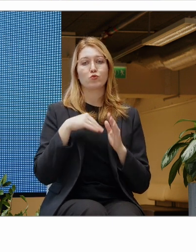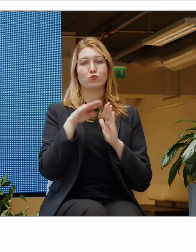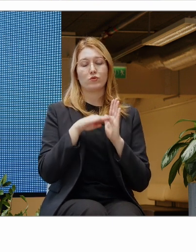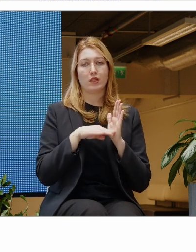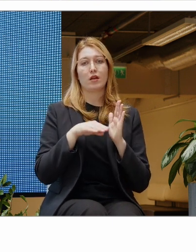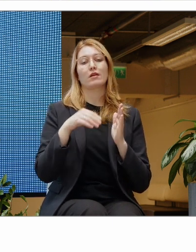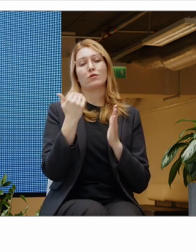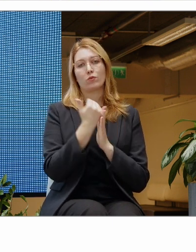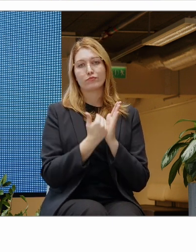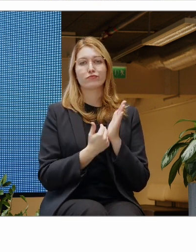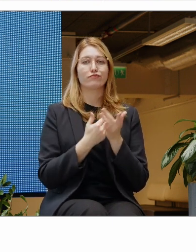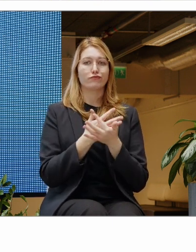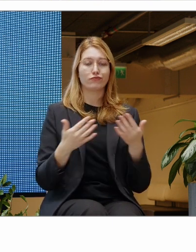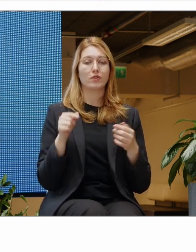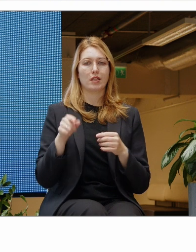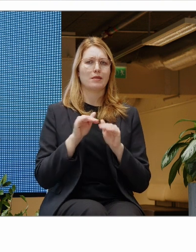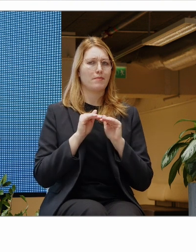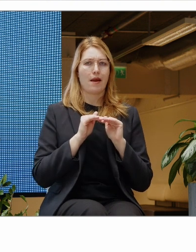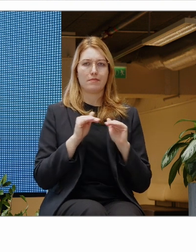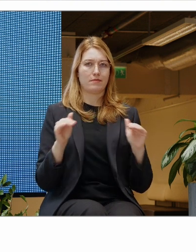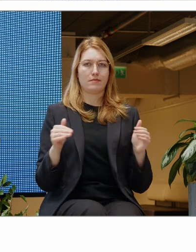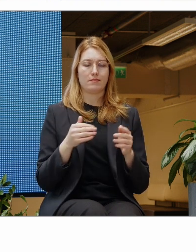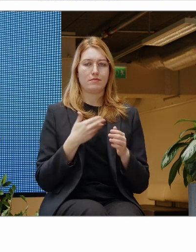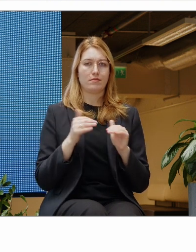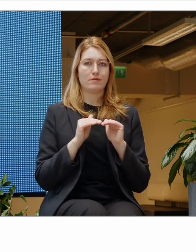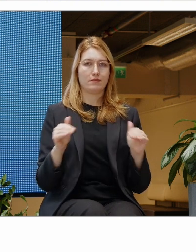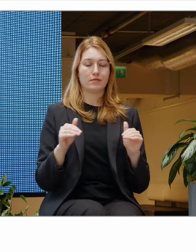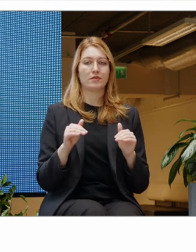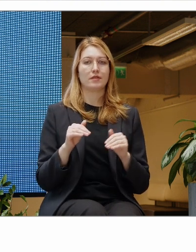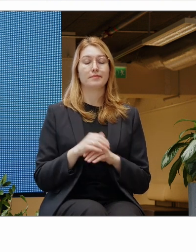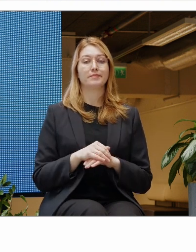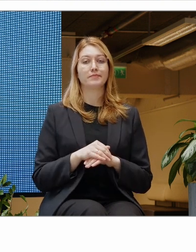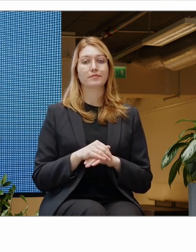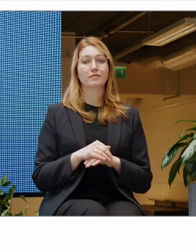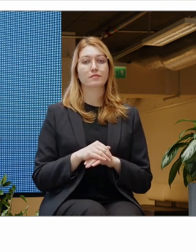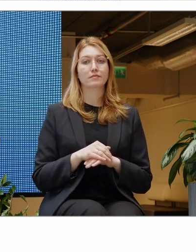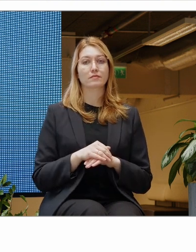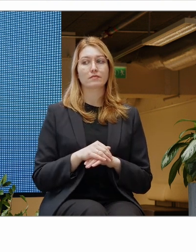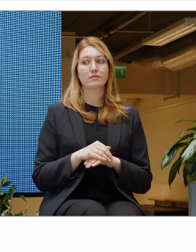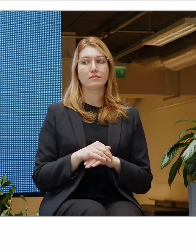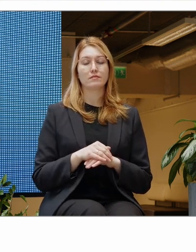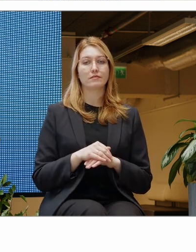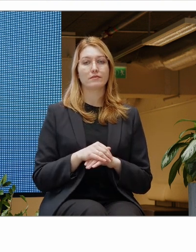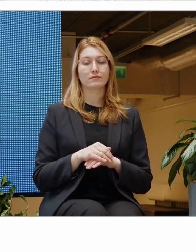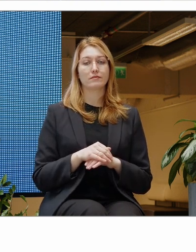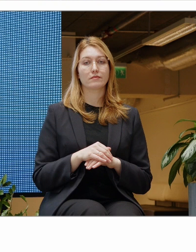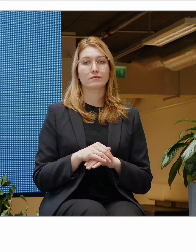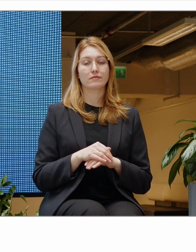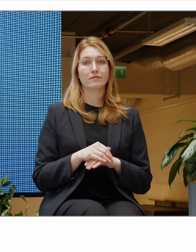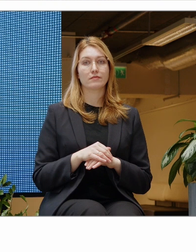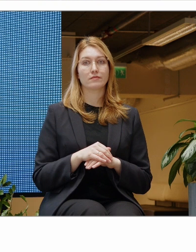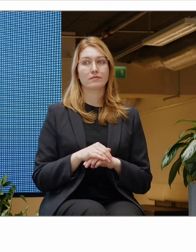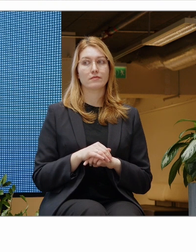Part M regulations. It's very basic, and it basically means a toilet and a ramp, which is nowhere near enough.